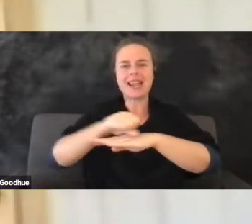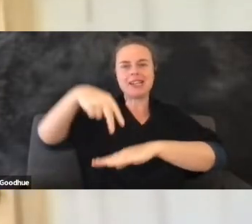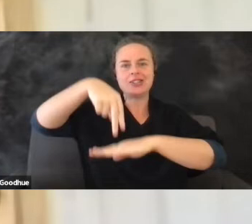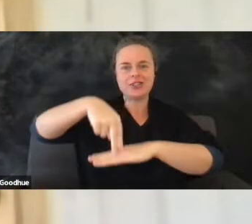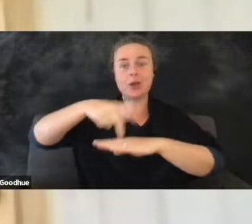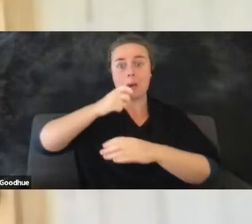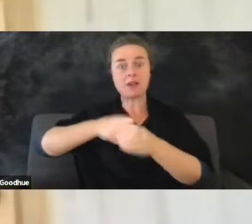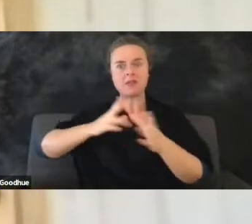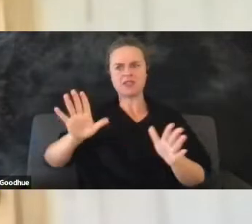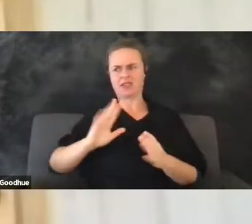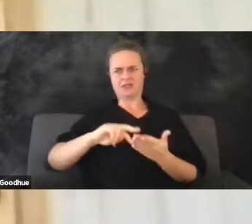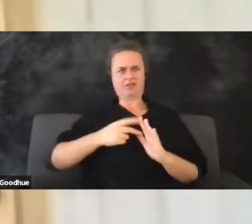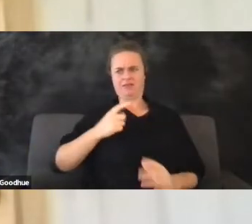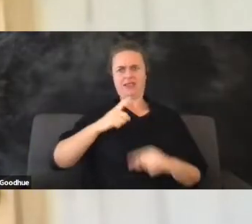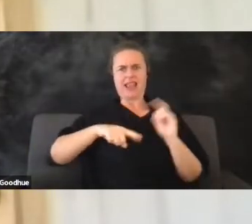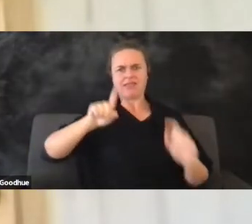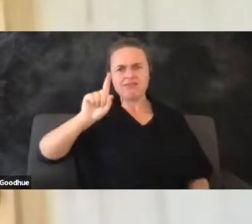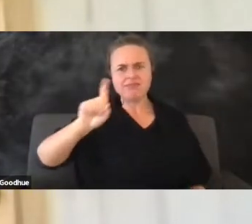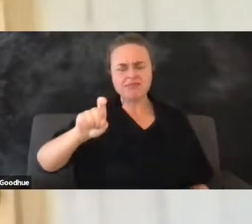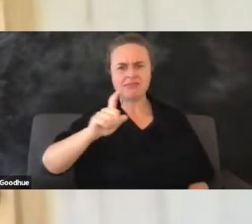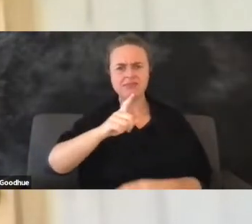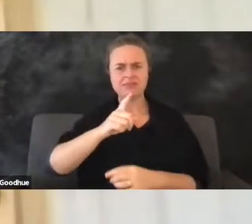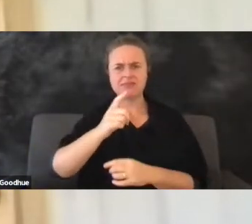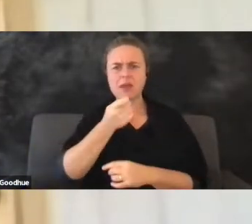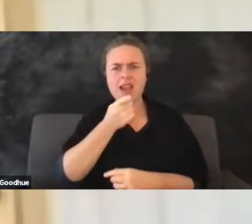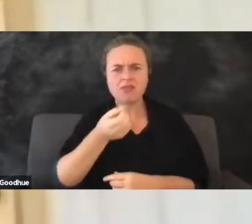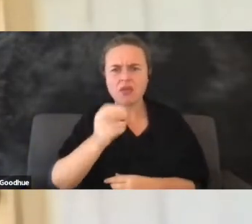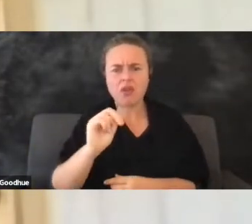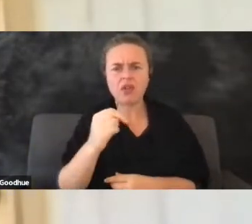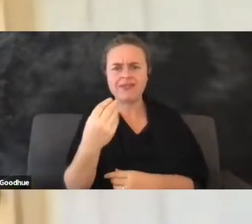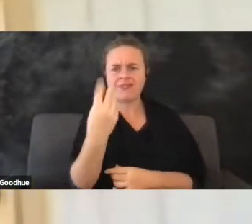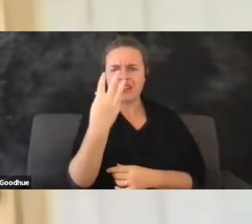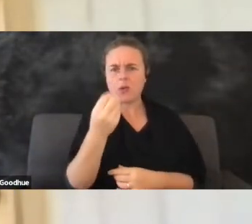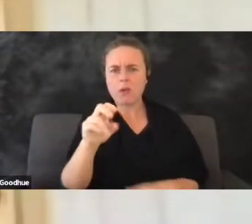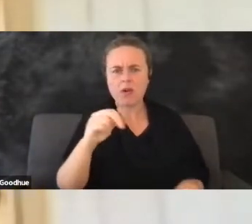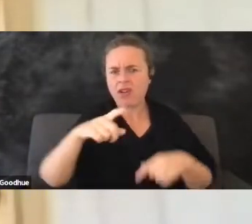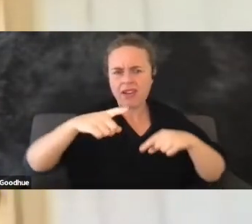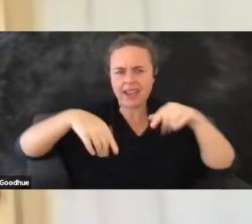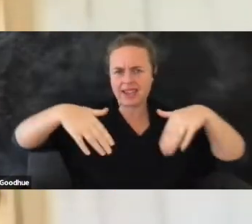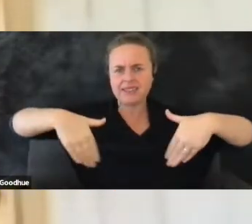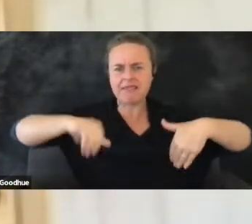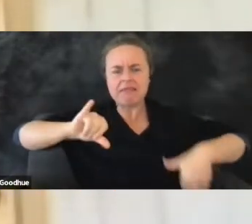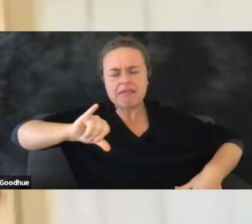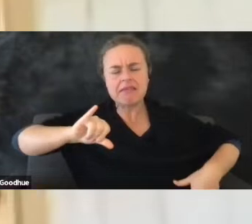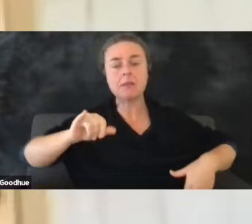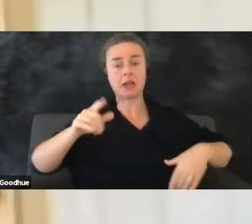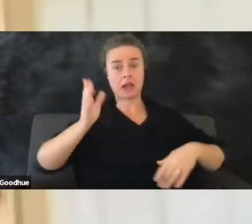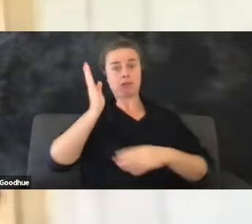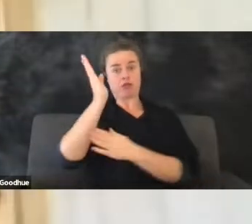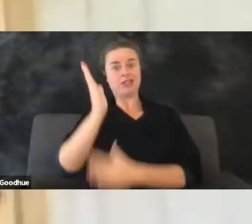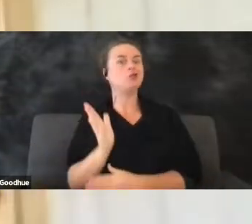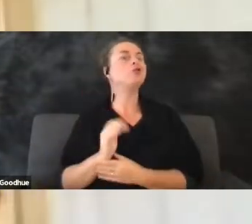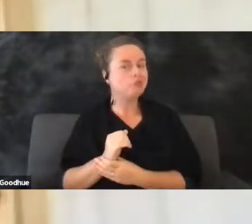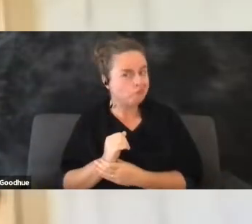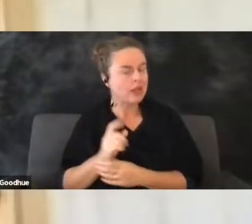notice that you don't have the ability to turn on your microphone or your video quite yet. And so those of you who are presenting today, as you